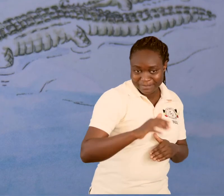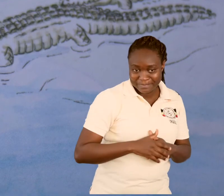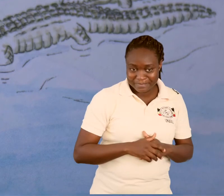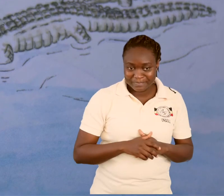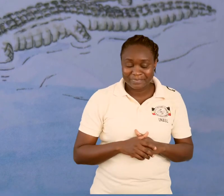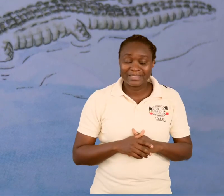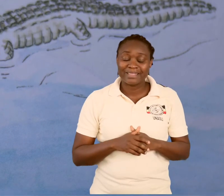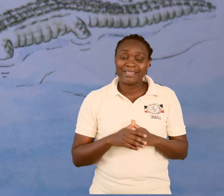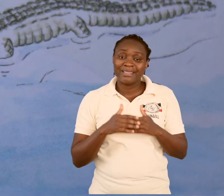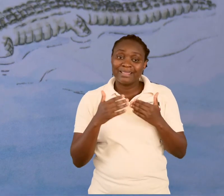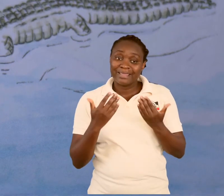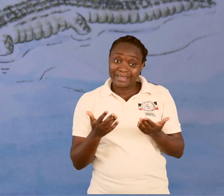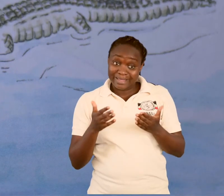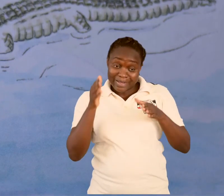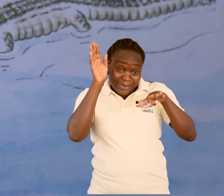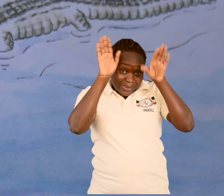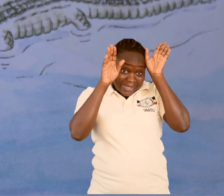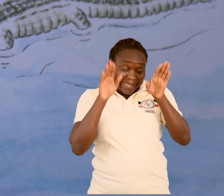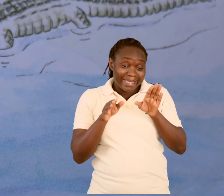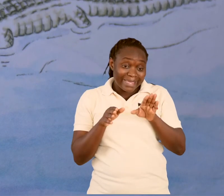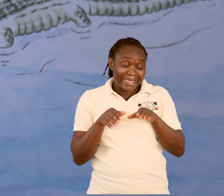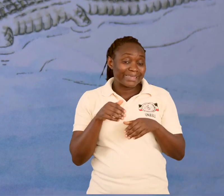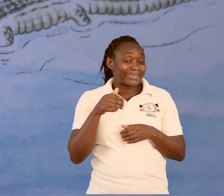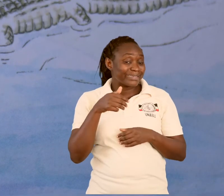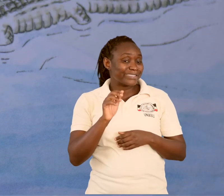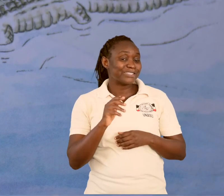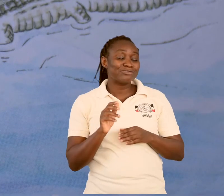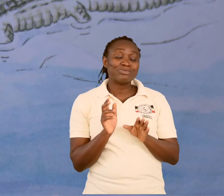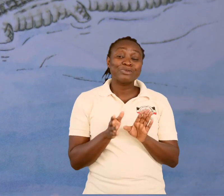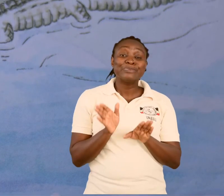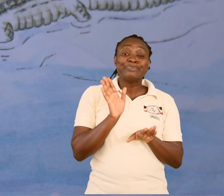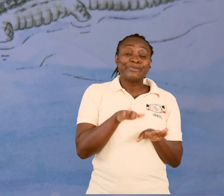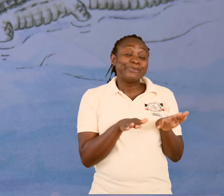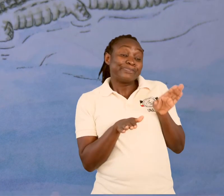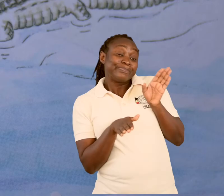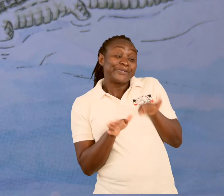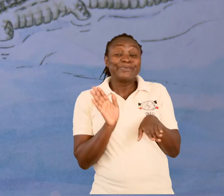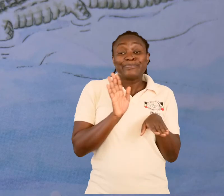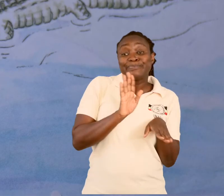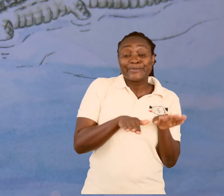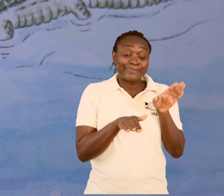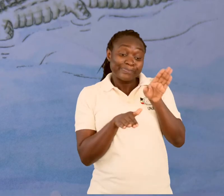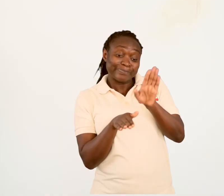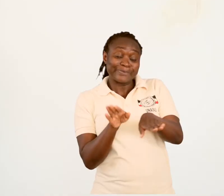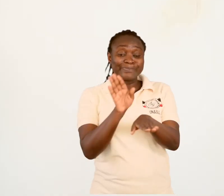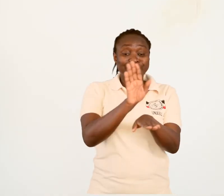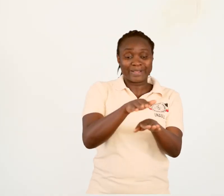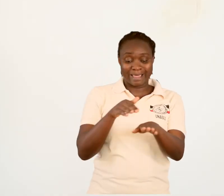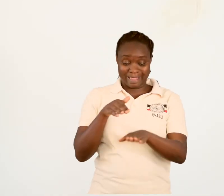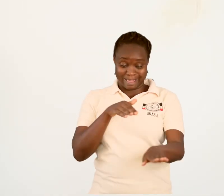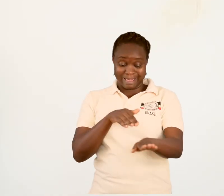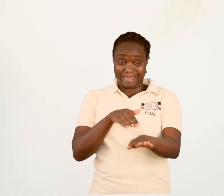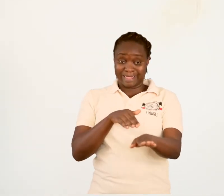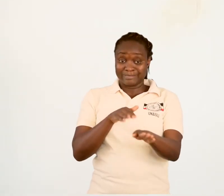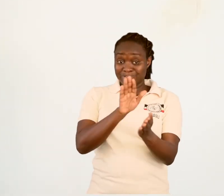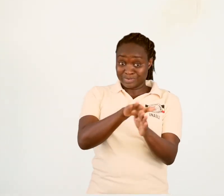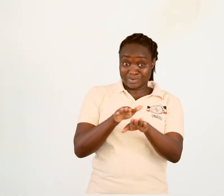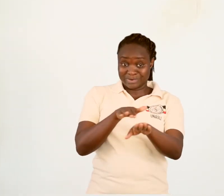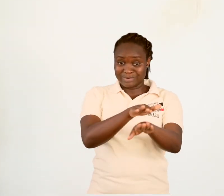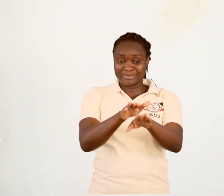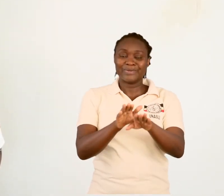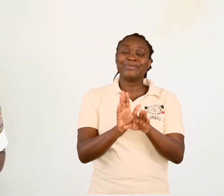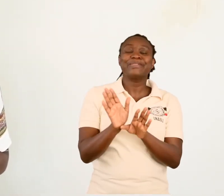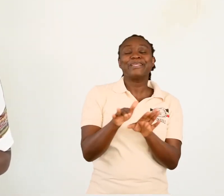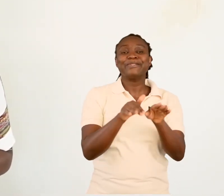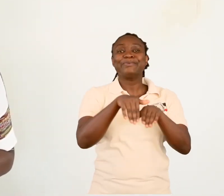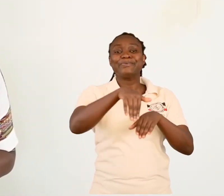Hare kept on jumping till he reached the other side of the river. "How many